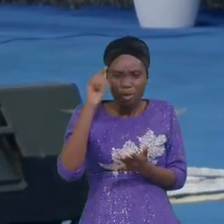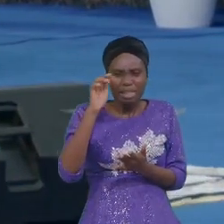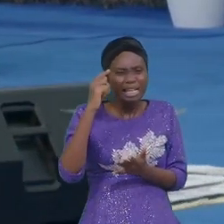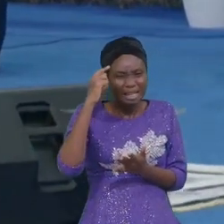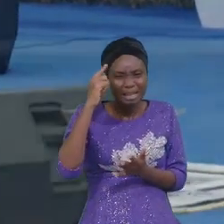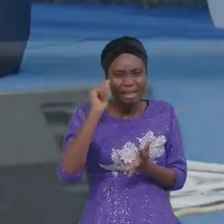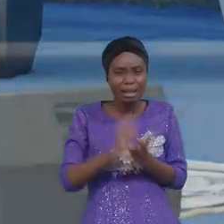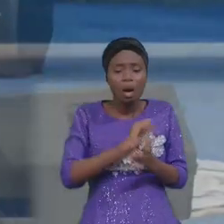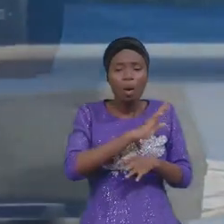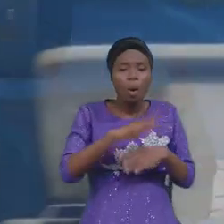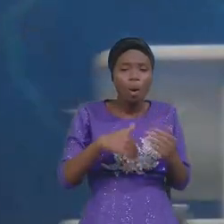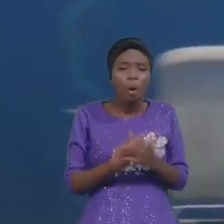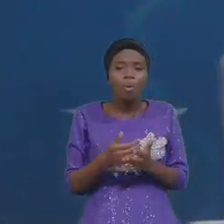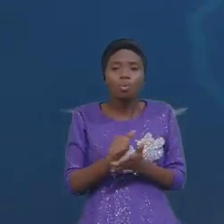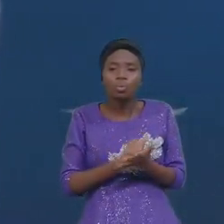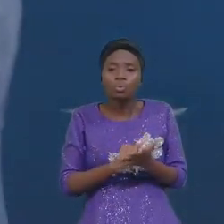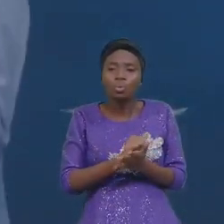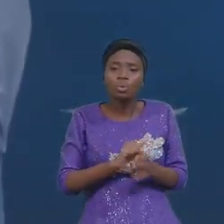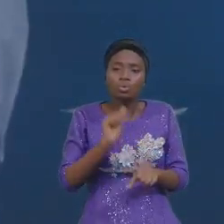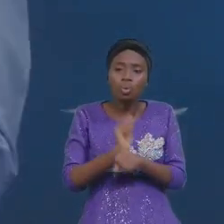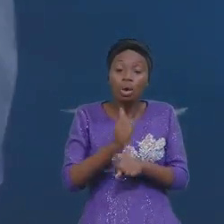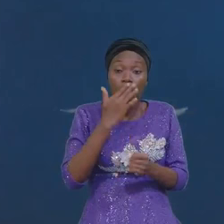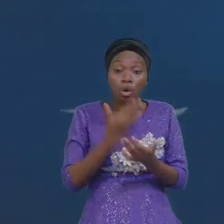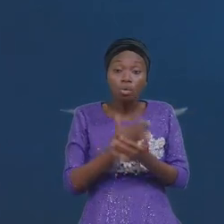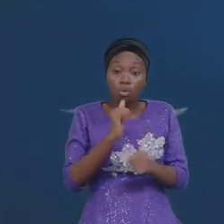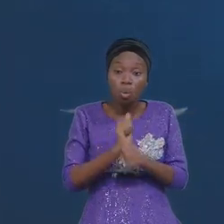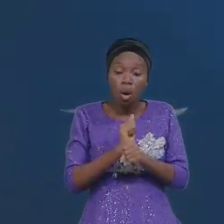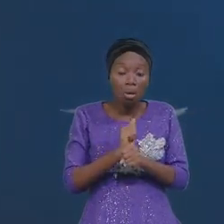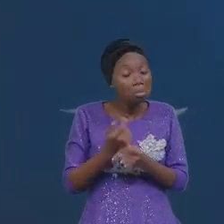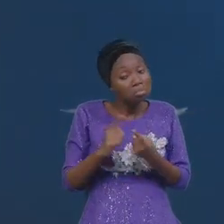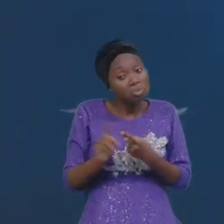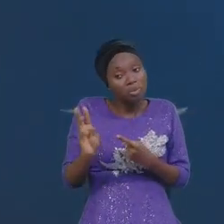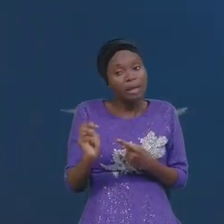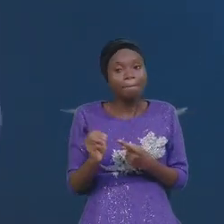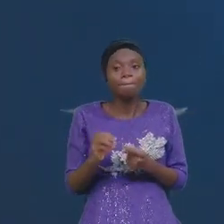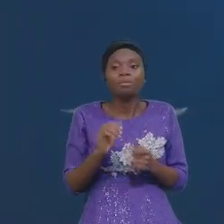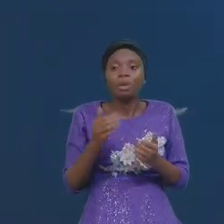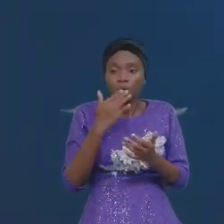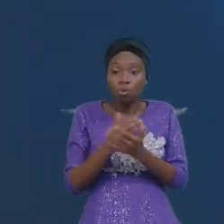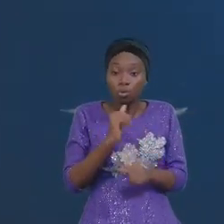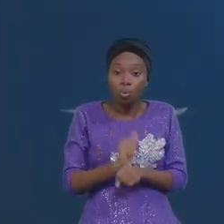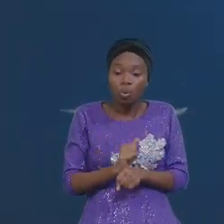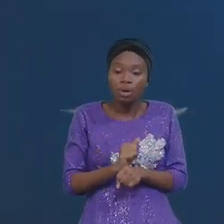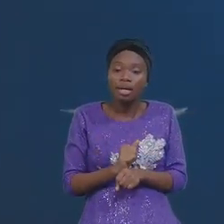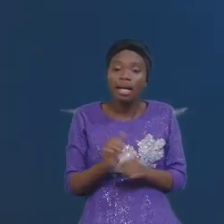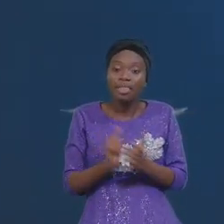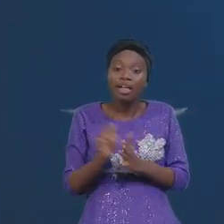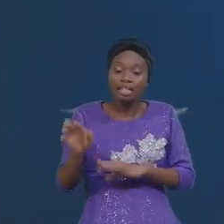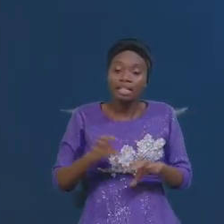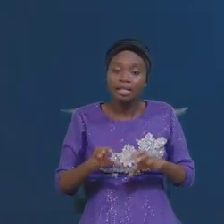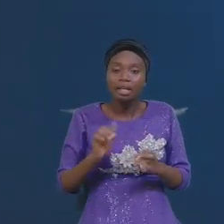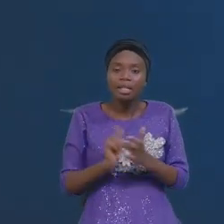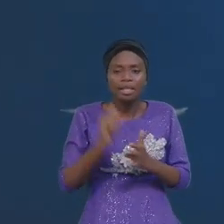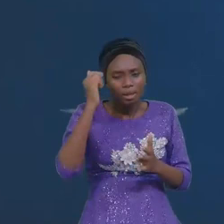all those works, good works according to them that they did, they thought all that